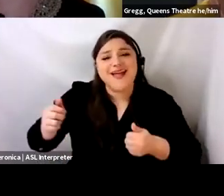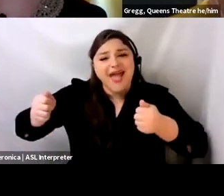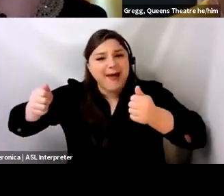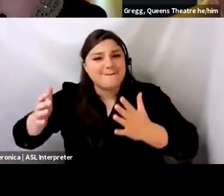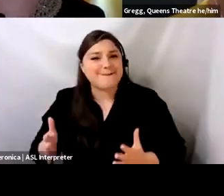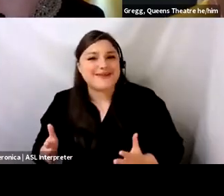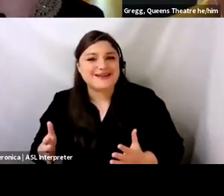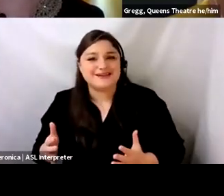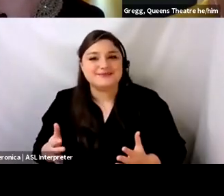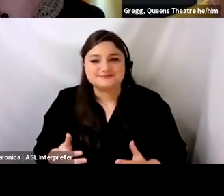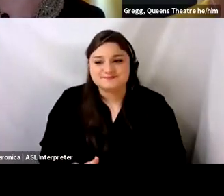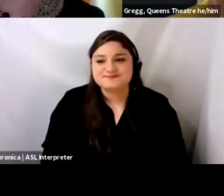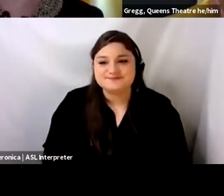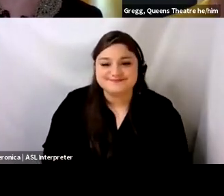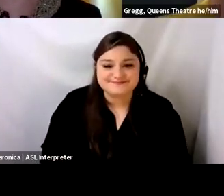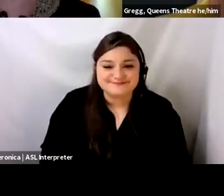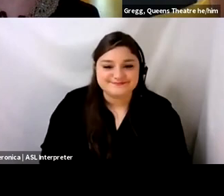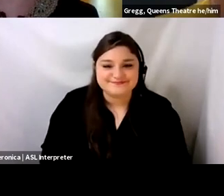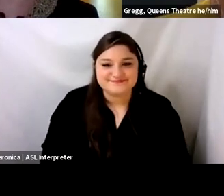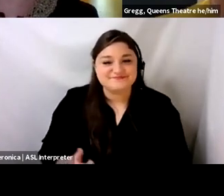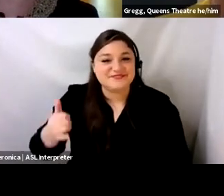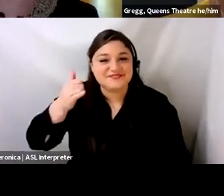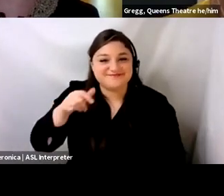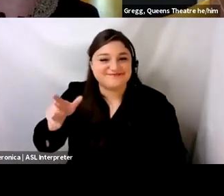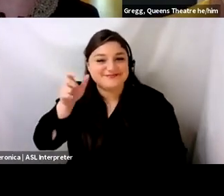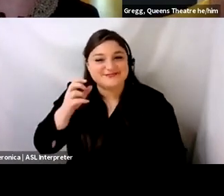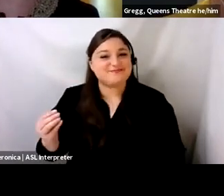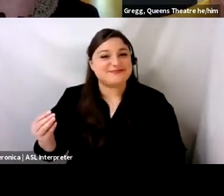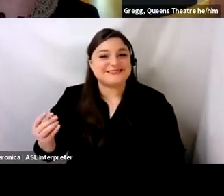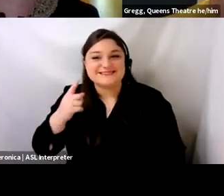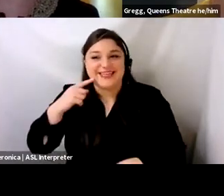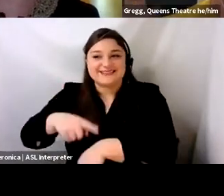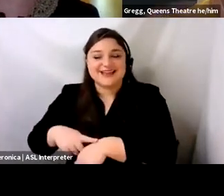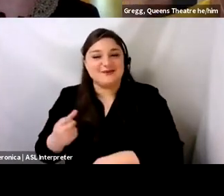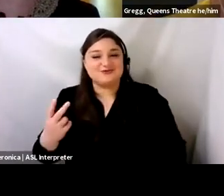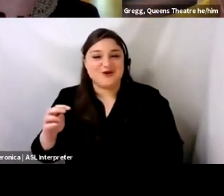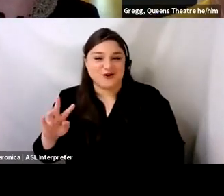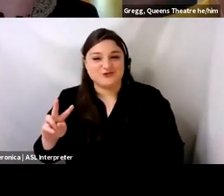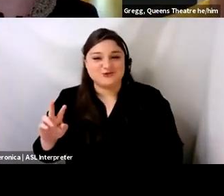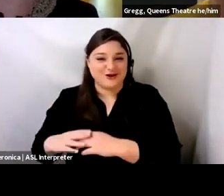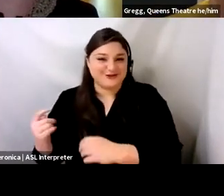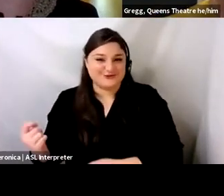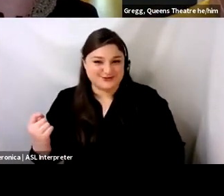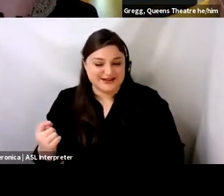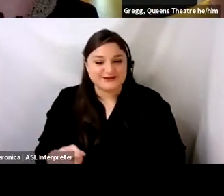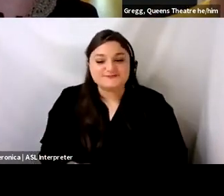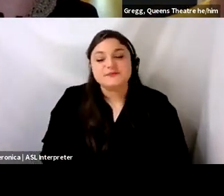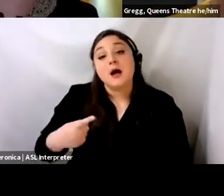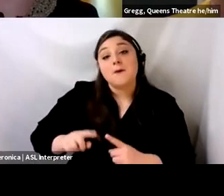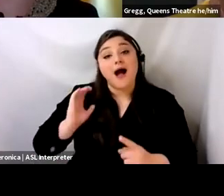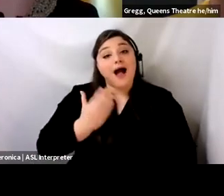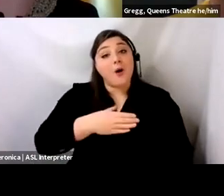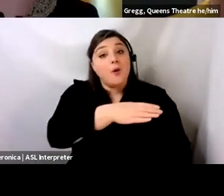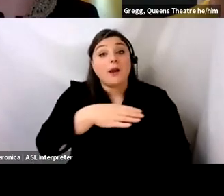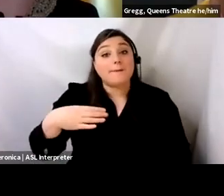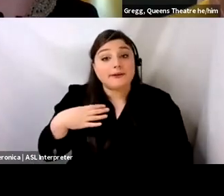convened... We can, there you go. We convene twice a week. I'm sorry, uh, we have a call every two weeks, just to check in,